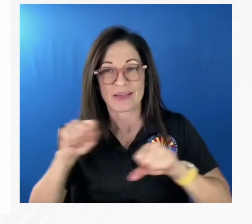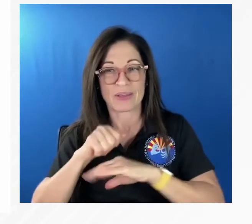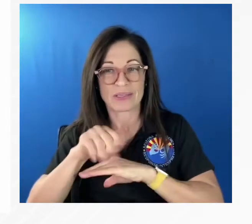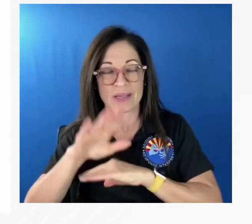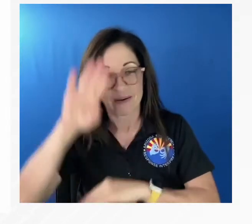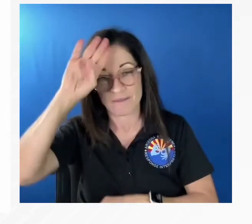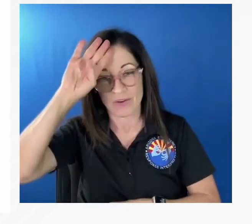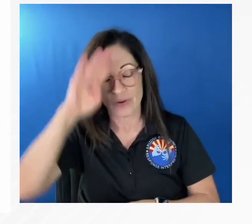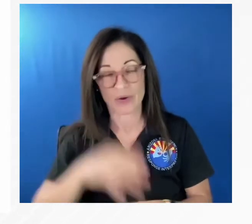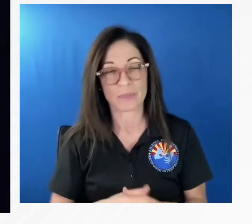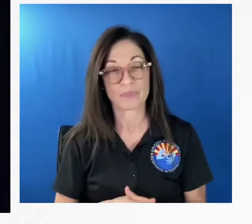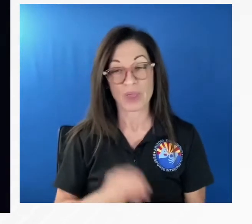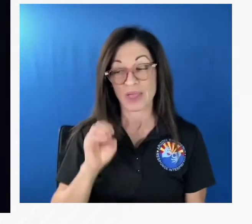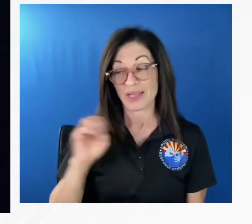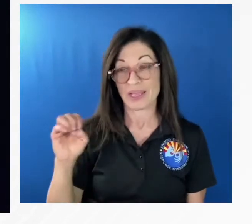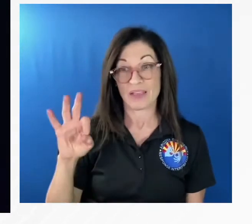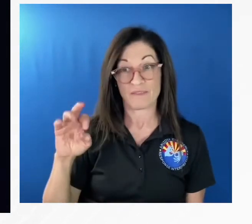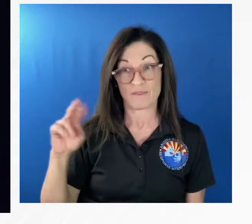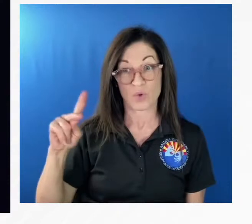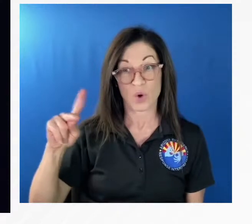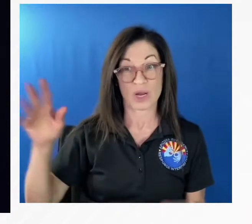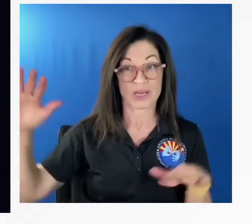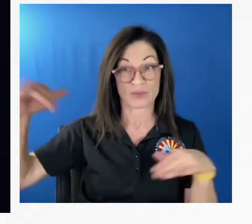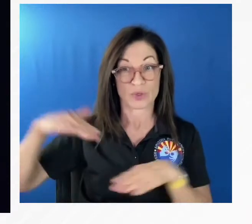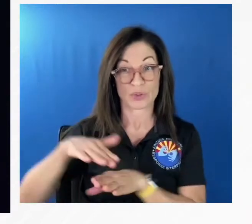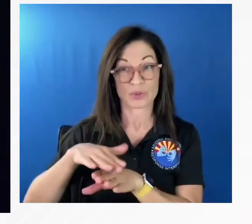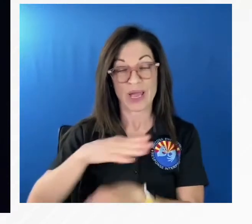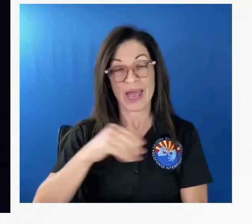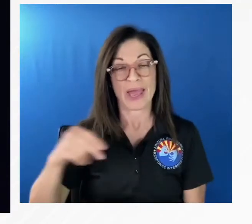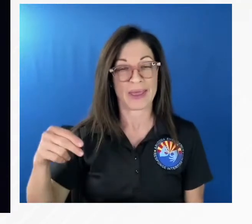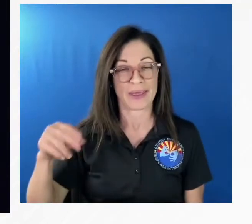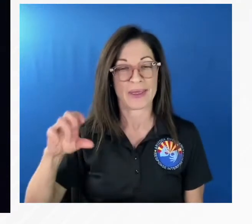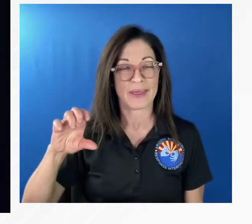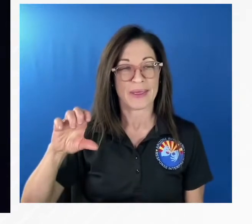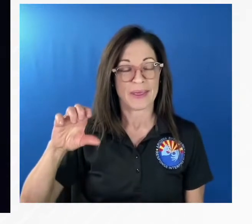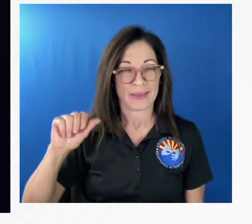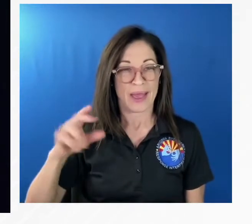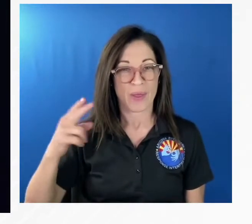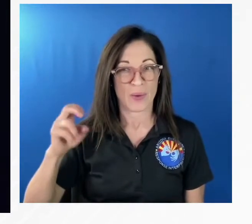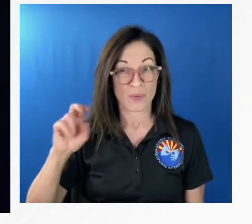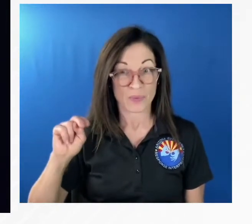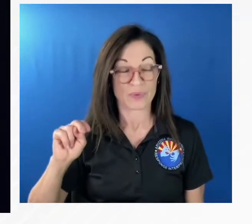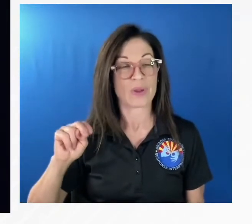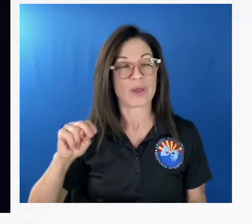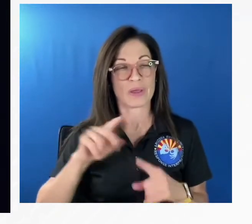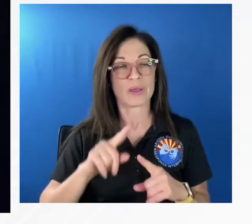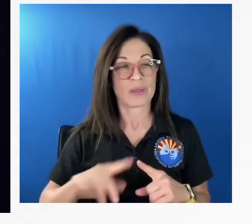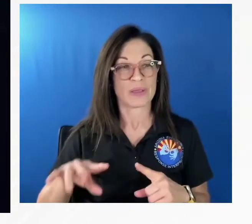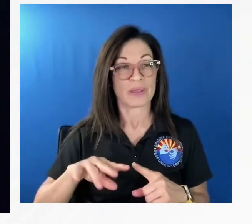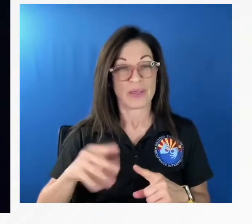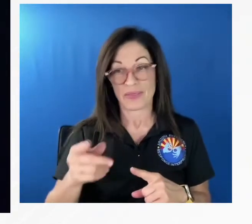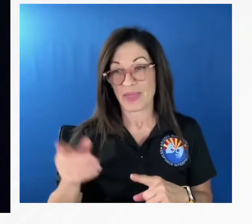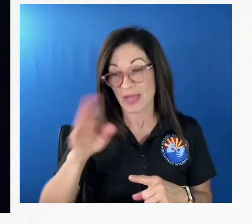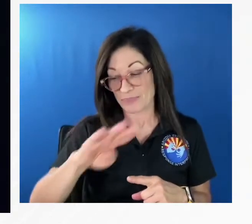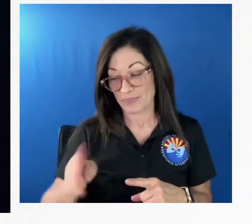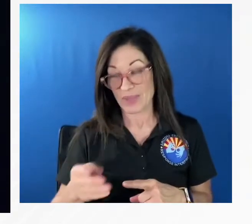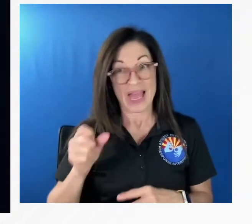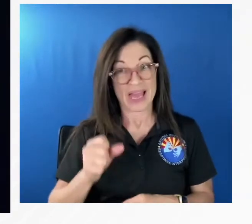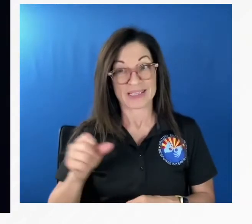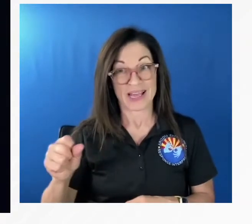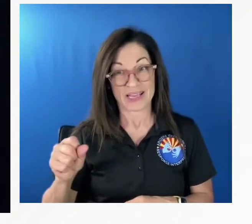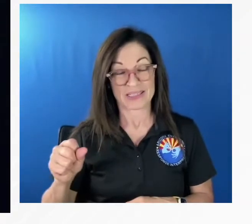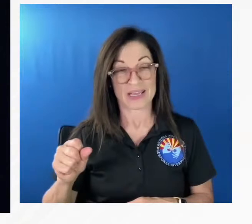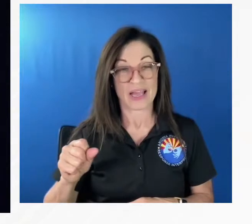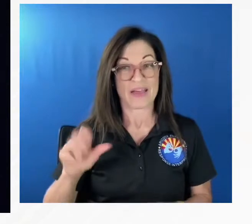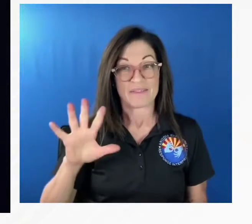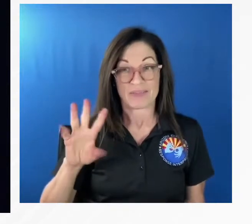The East Fork drainage, and then you have the Cahoon drainage and the Grove that's right in here. This SS-56 is a sling sight. So